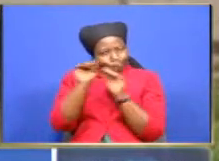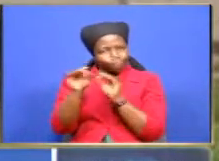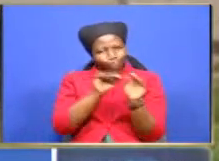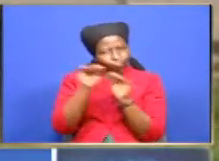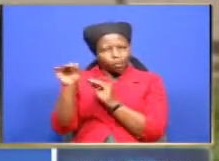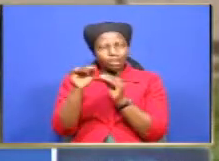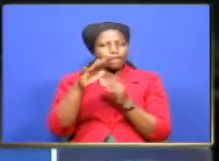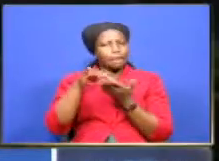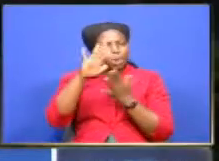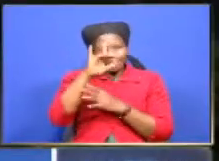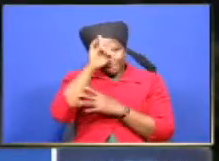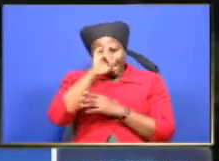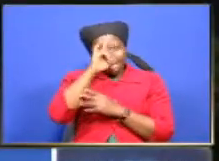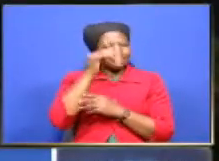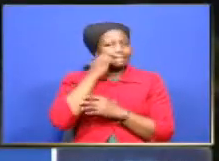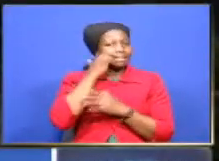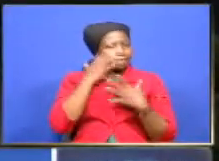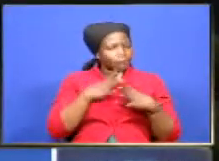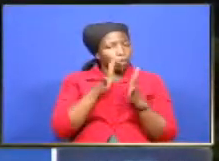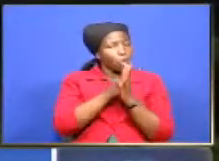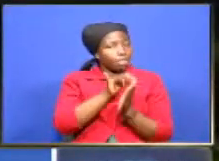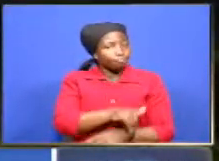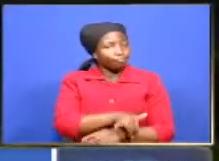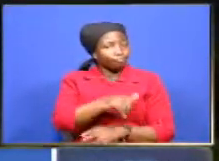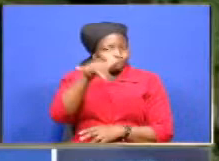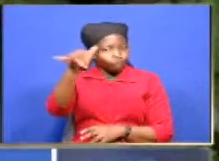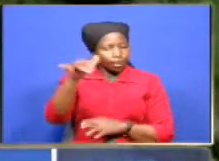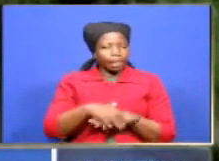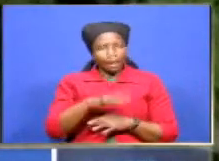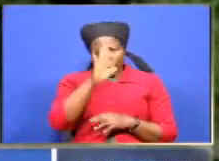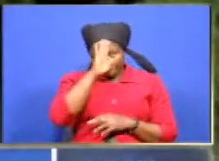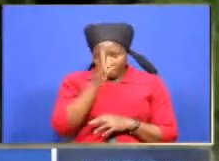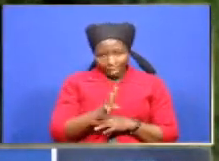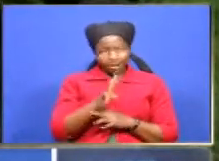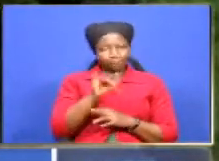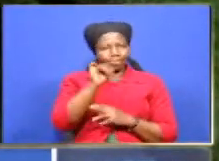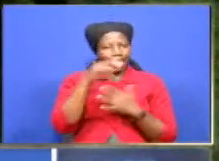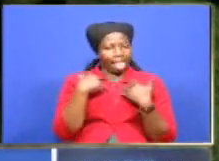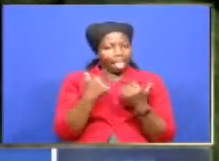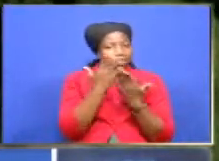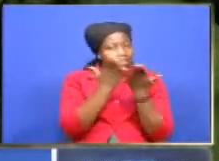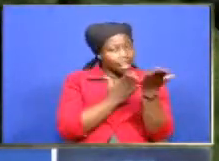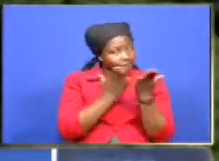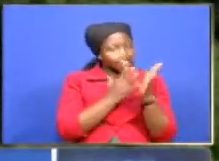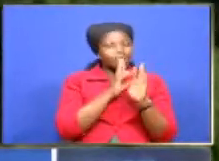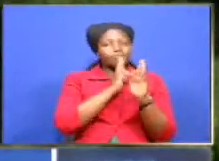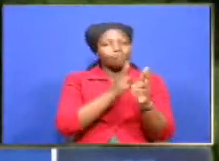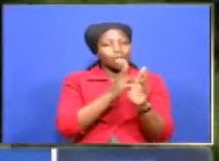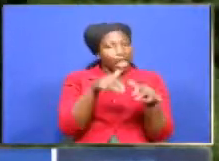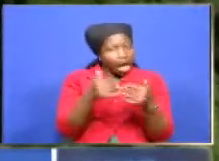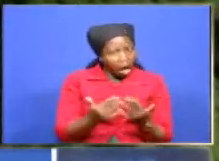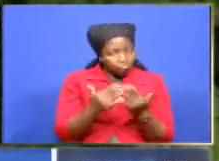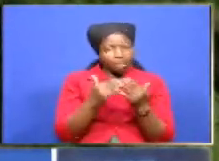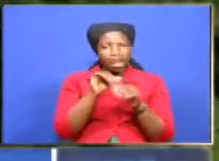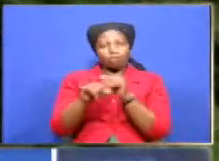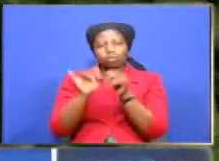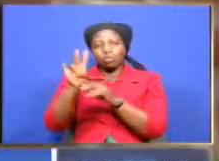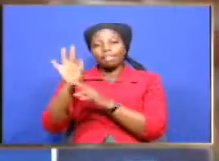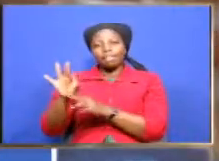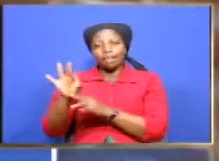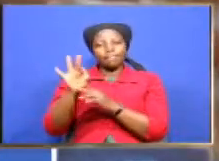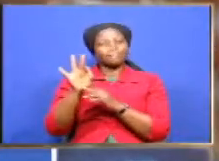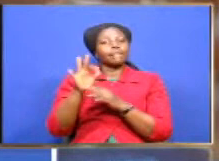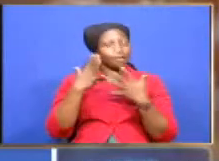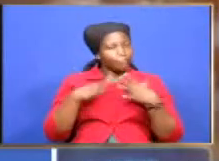seriously ill patients by plane. Brazil Indigenous Health Service, CESAI, reported on Monday that at least 23